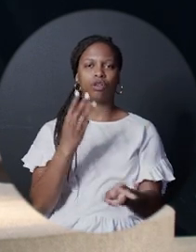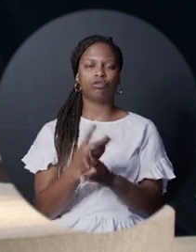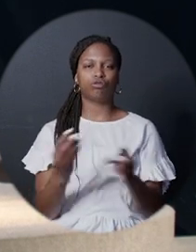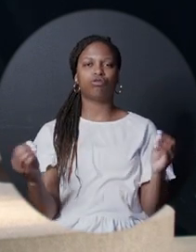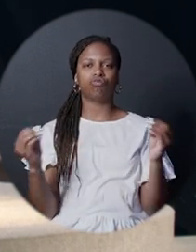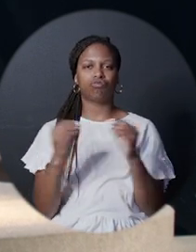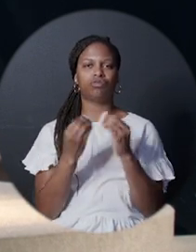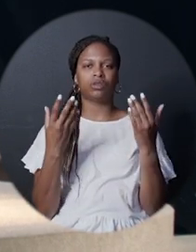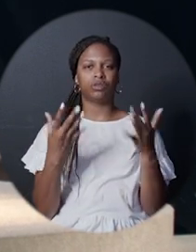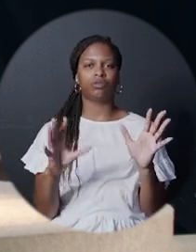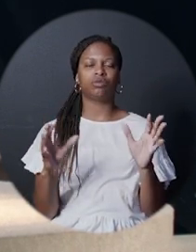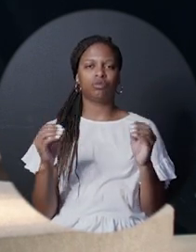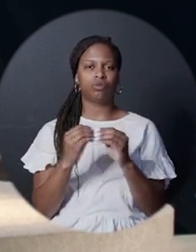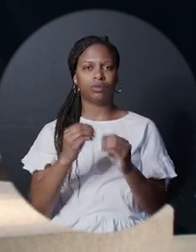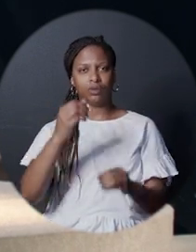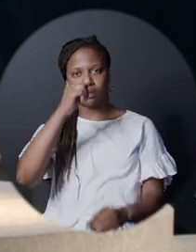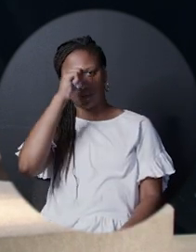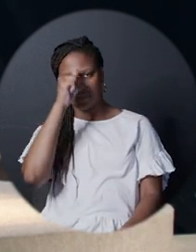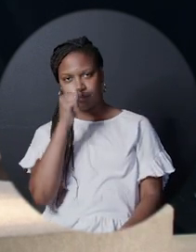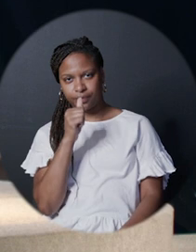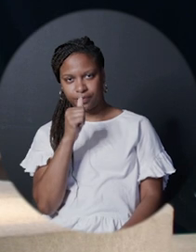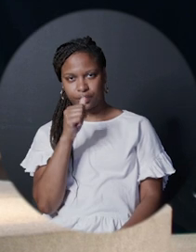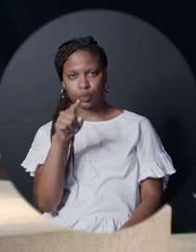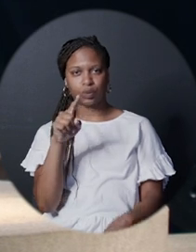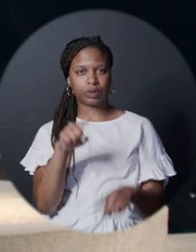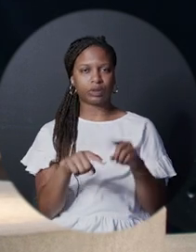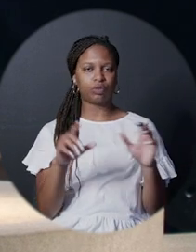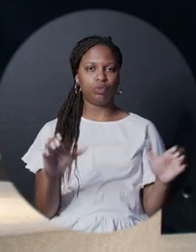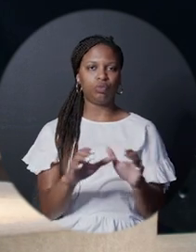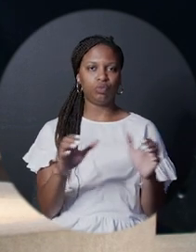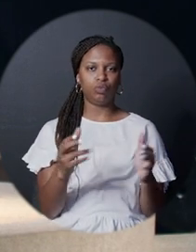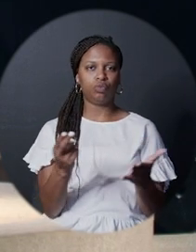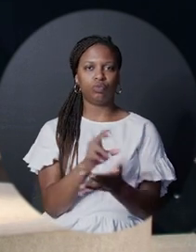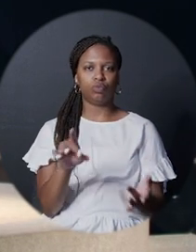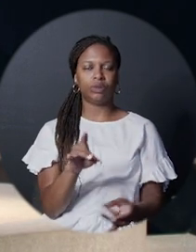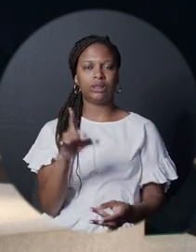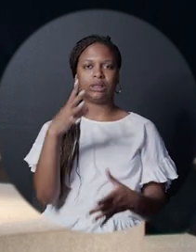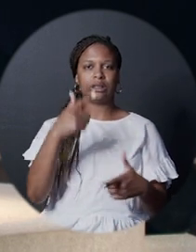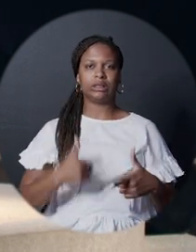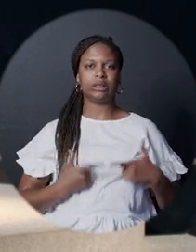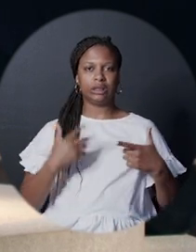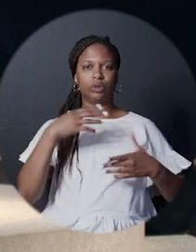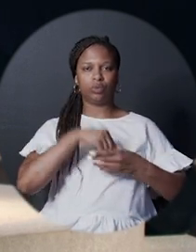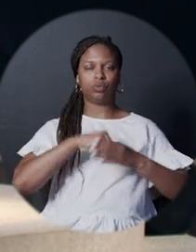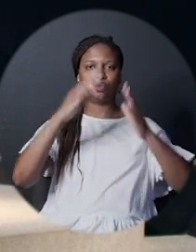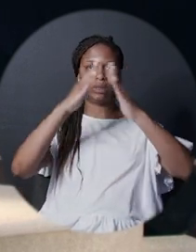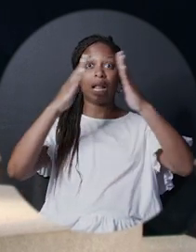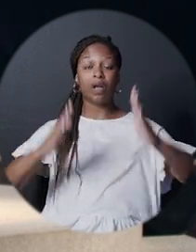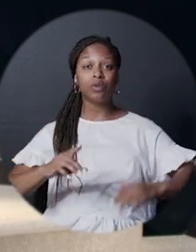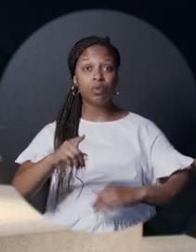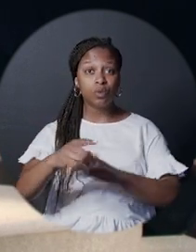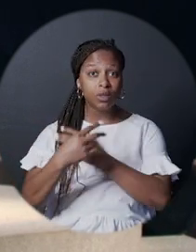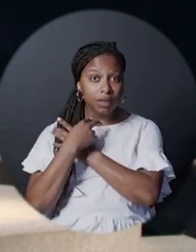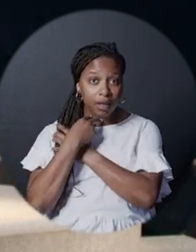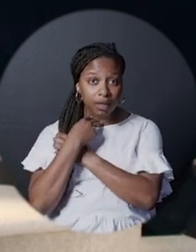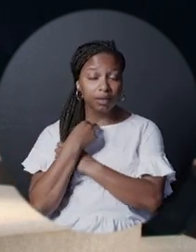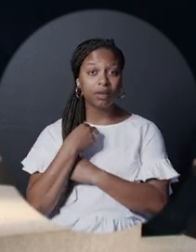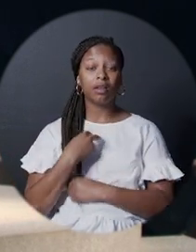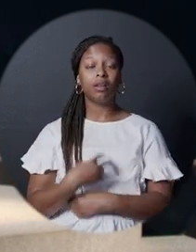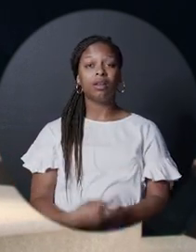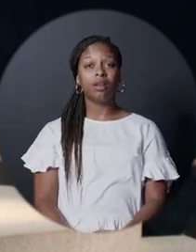How in the world are they getting more done with no anointing? And you can't do it, and the Holy Ghost lives in your house because you're